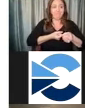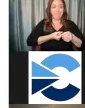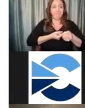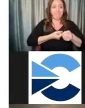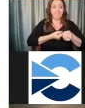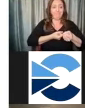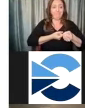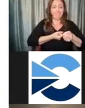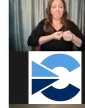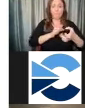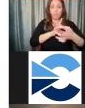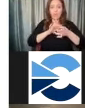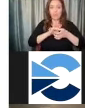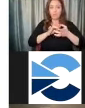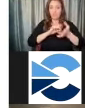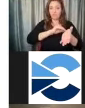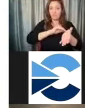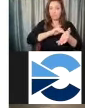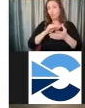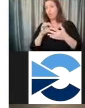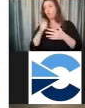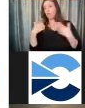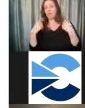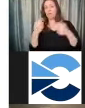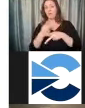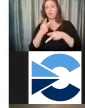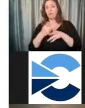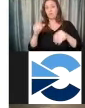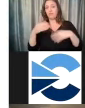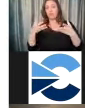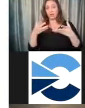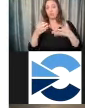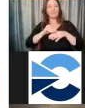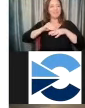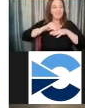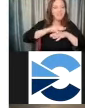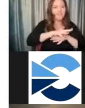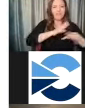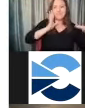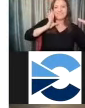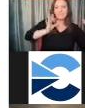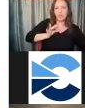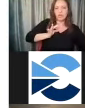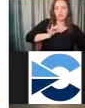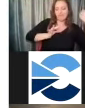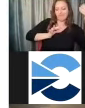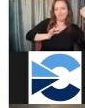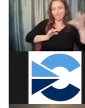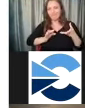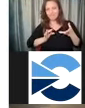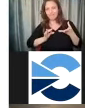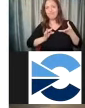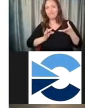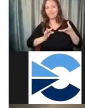have regarding their physicians and other healthcare providers directly influence their decisions to engage in or adhere